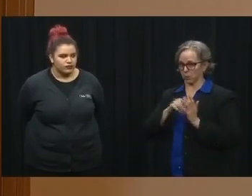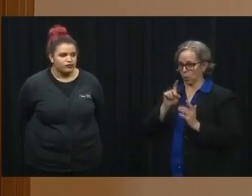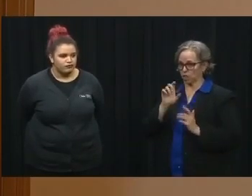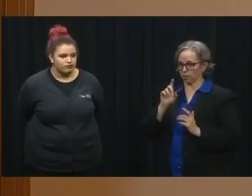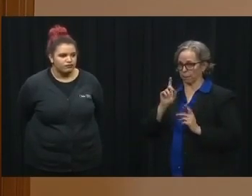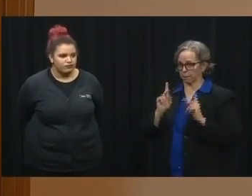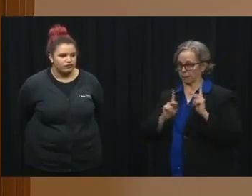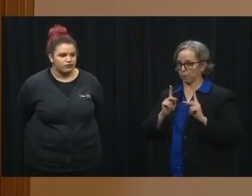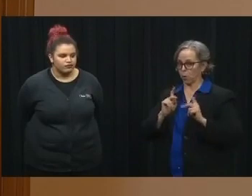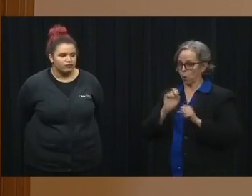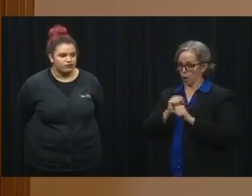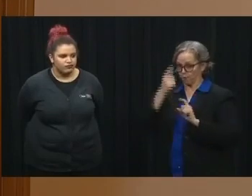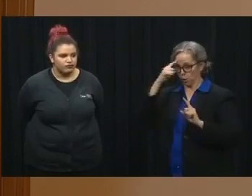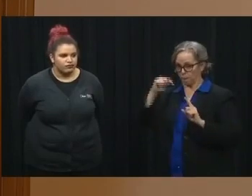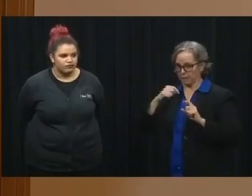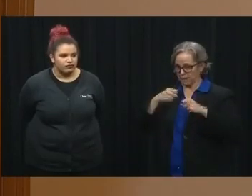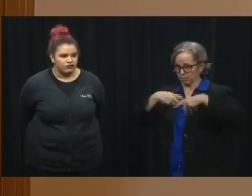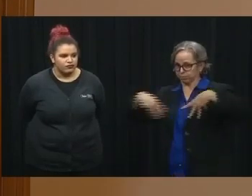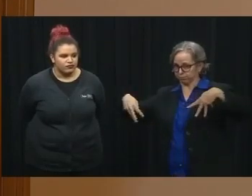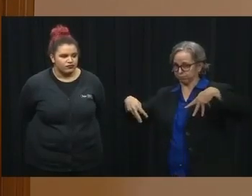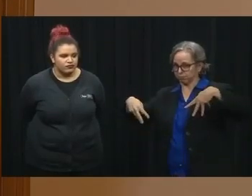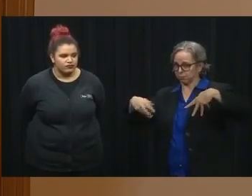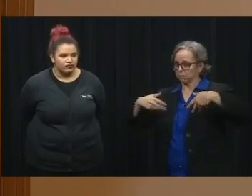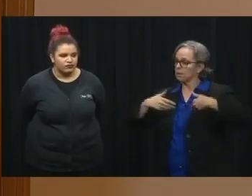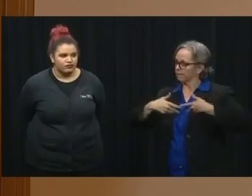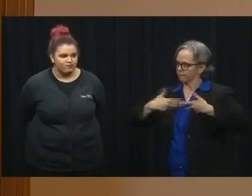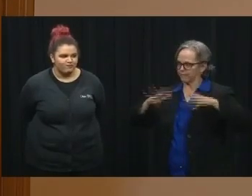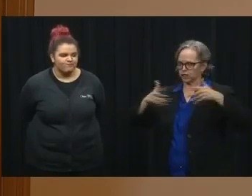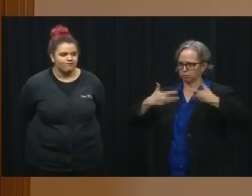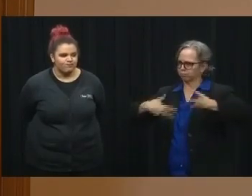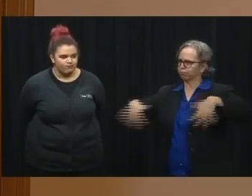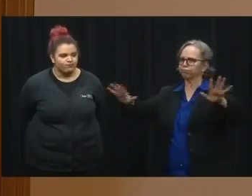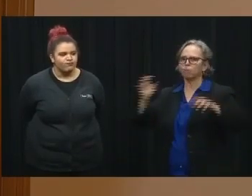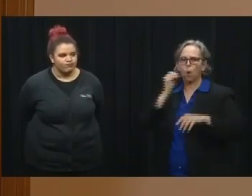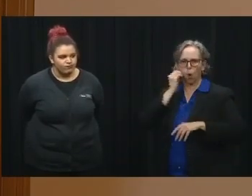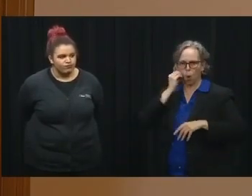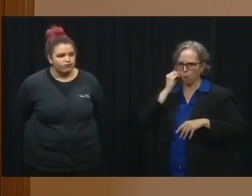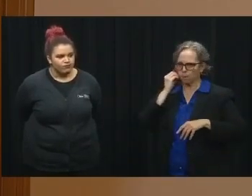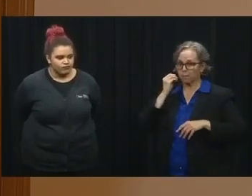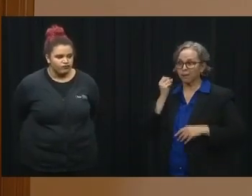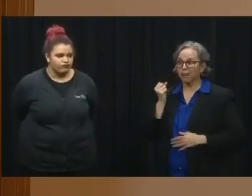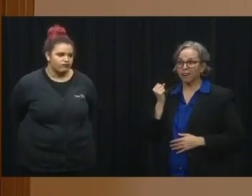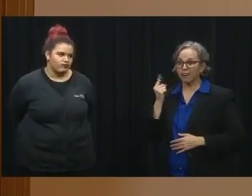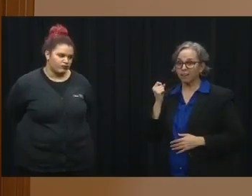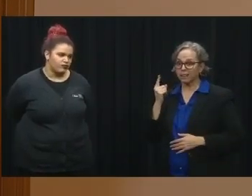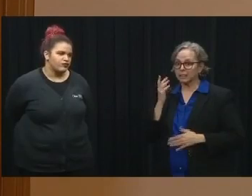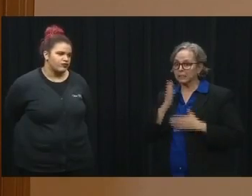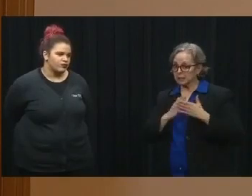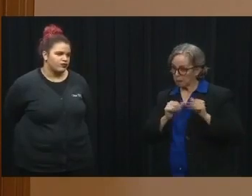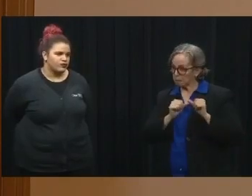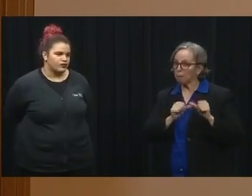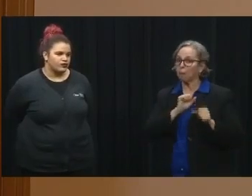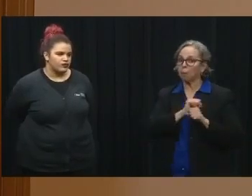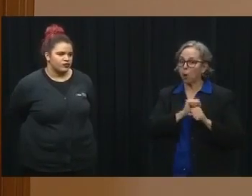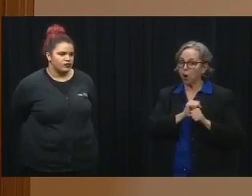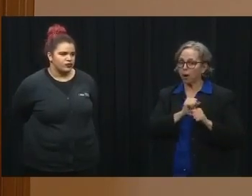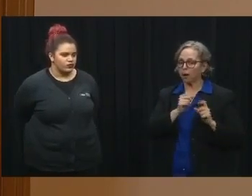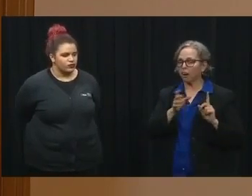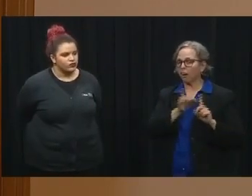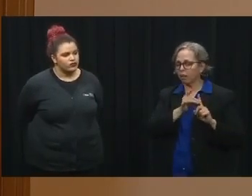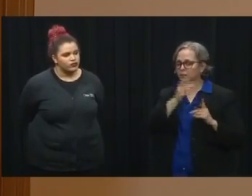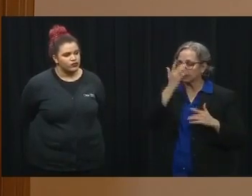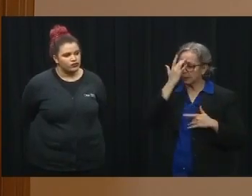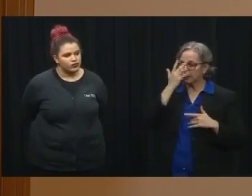they're continuing that work when they're feeling well. Some will not be well. We have a whole contingency workforce plan for public health.